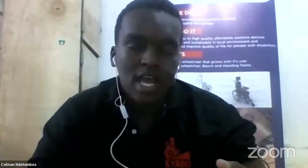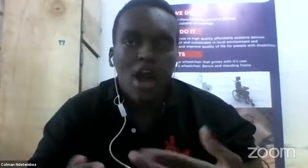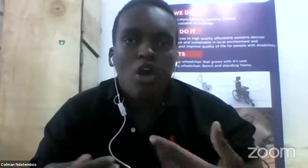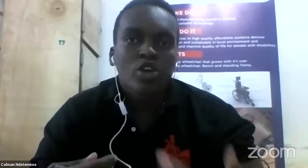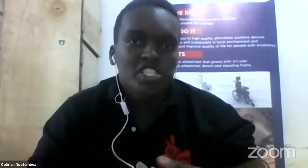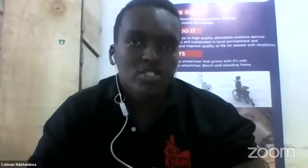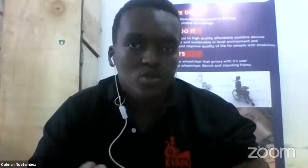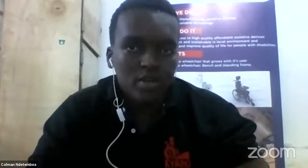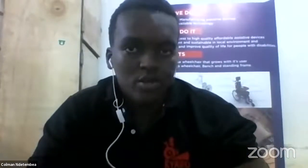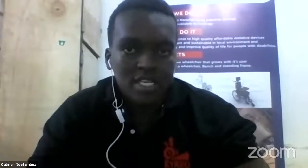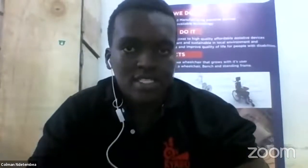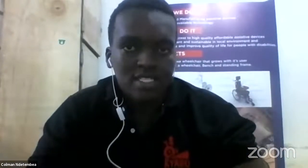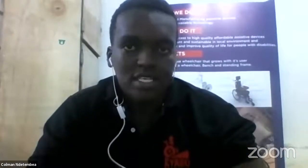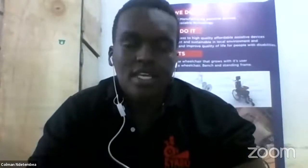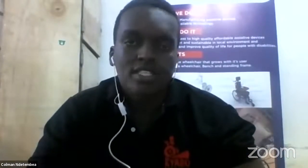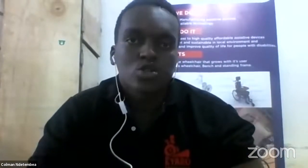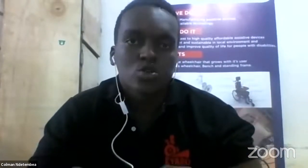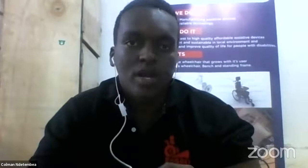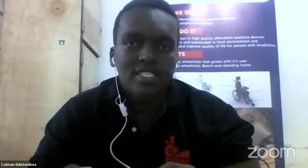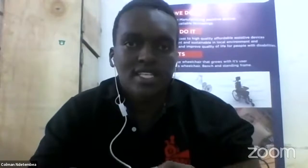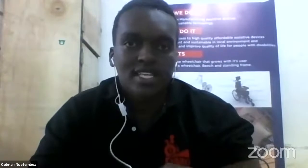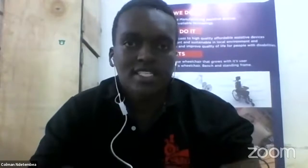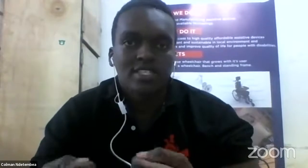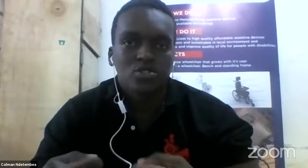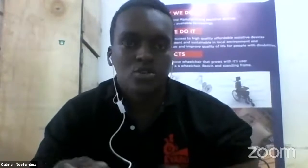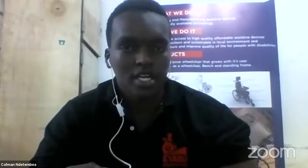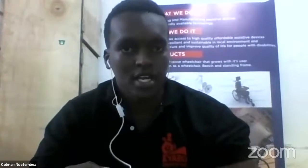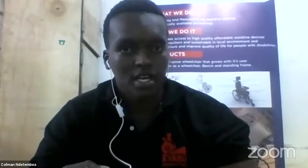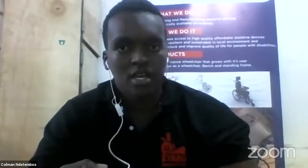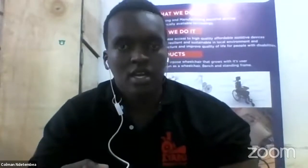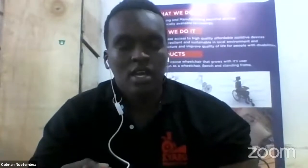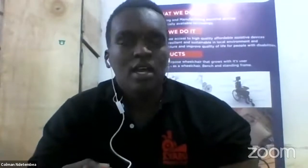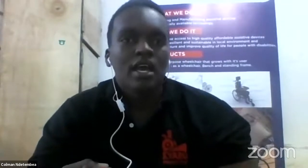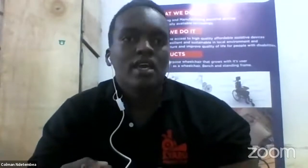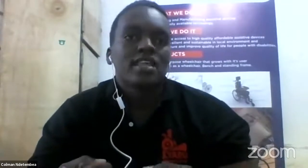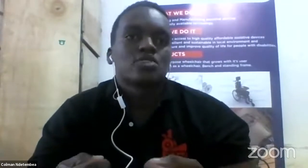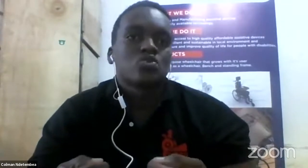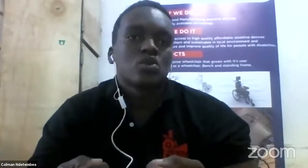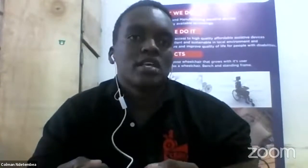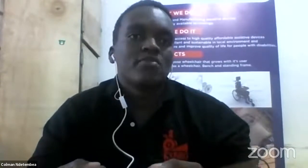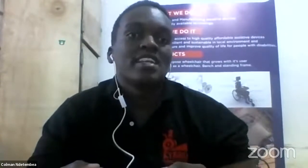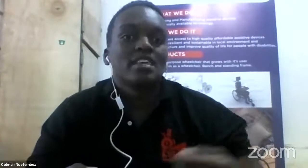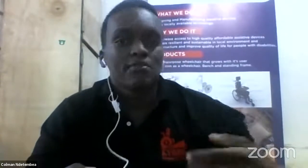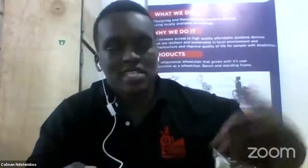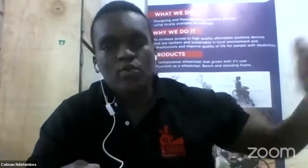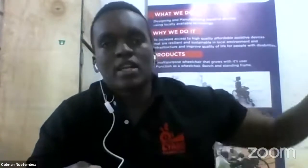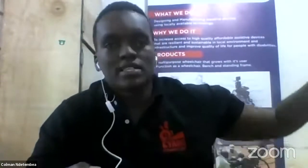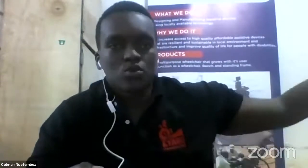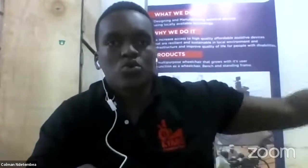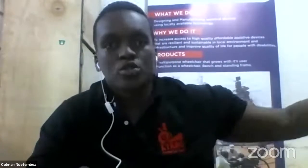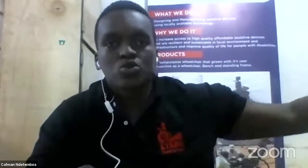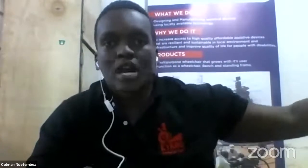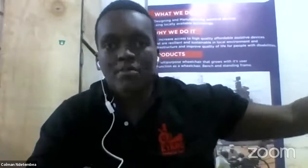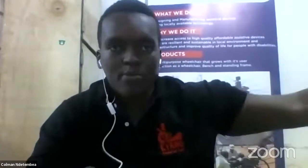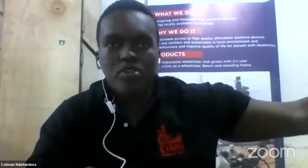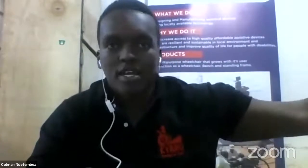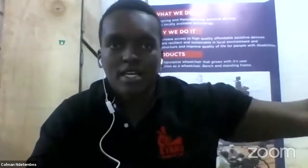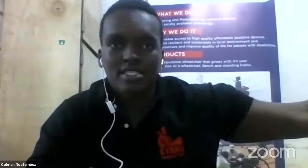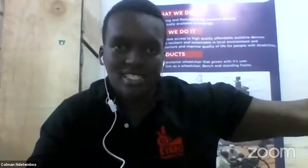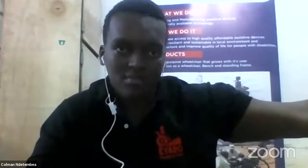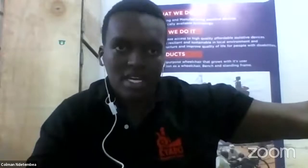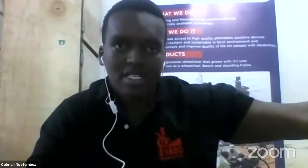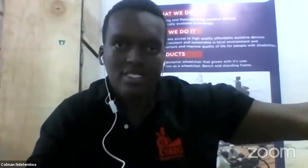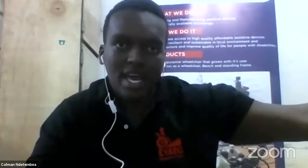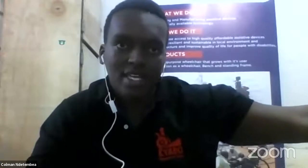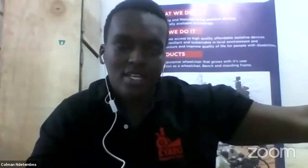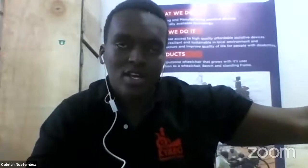users. Our connection to the users is also what sets us unique, that will, even if someone else was to come up with